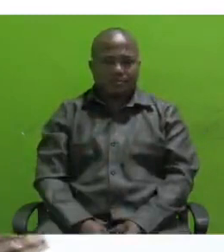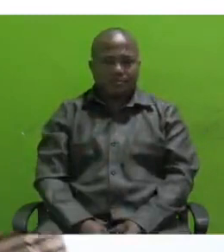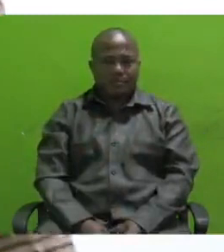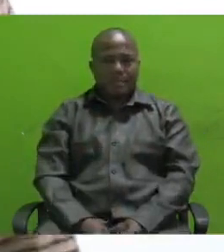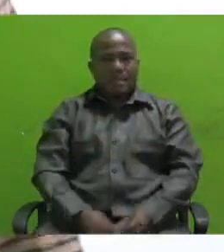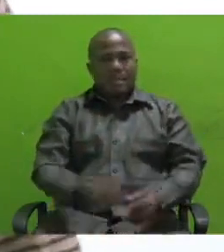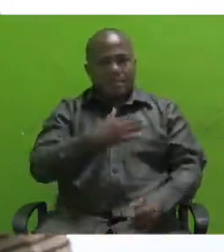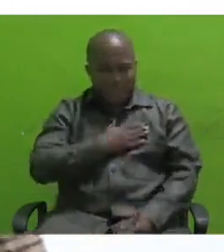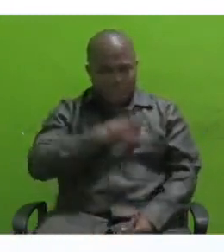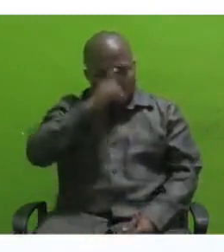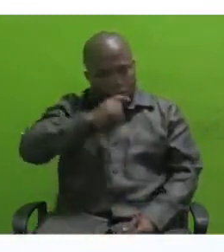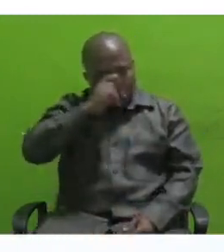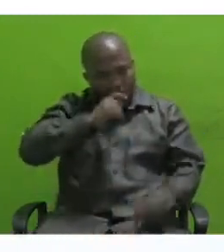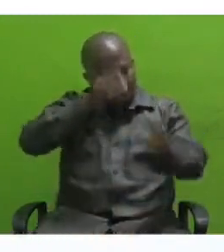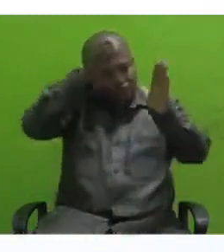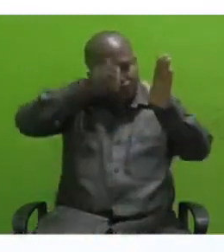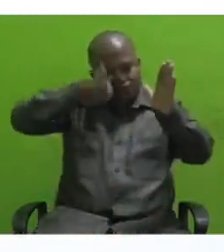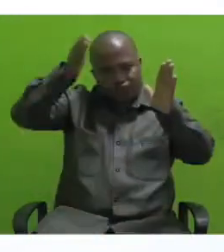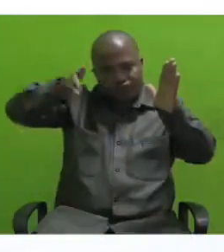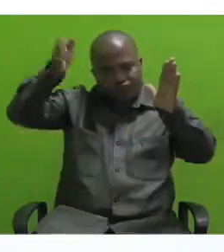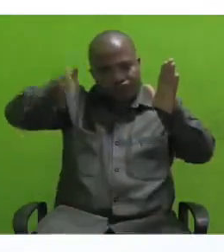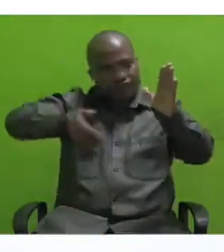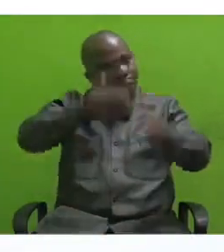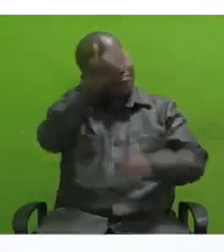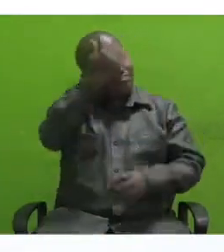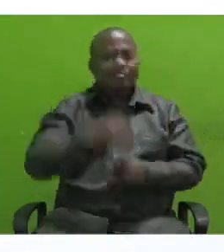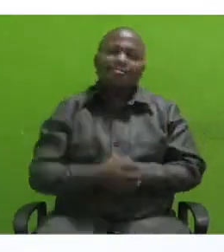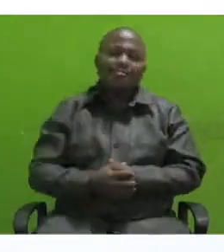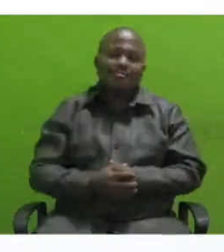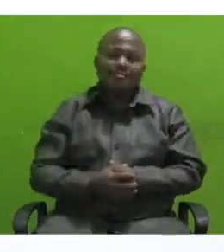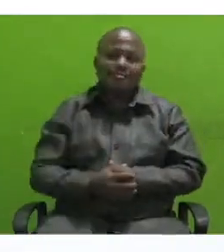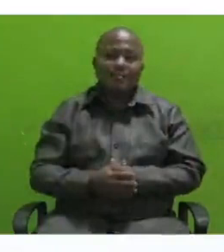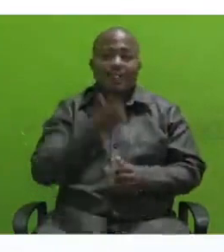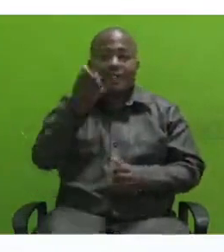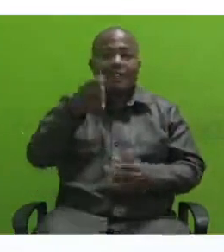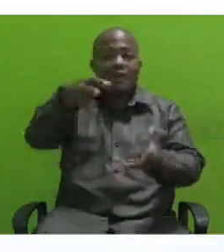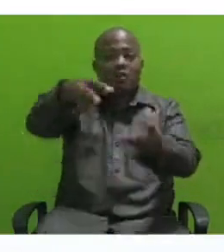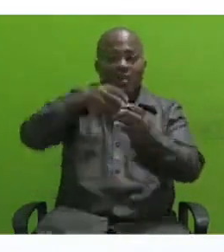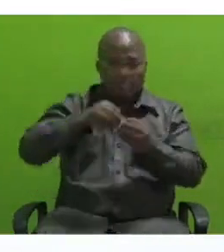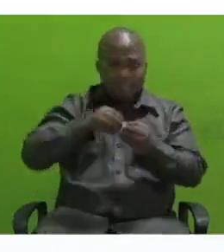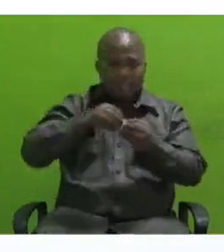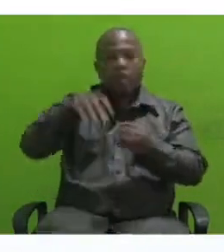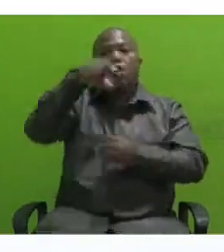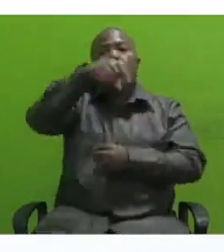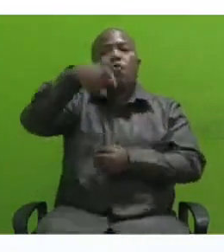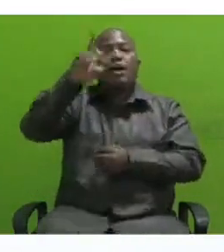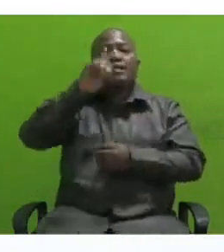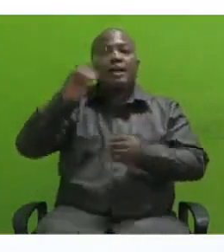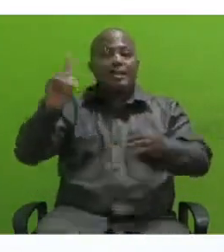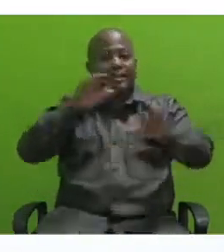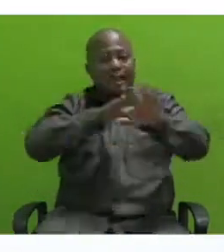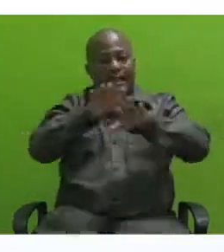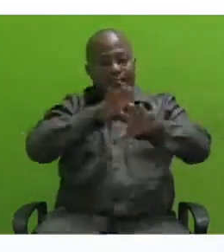Please observe the chart here. We're going to provide a chart that contains